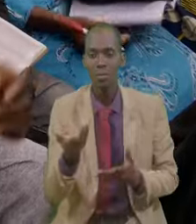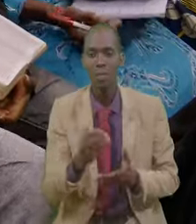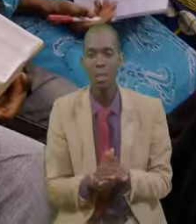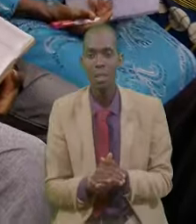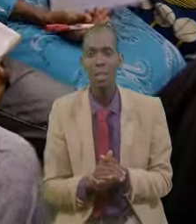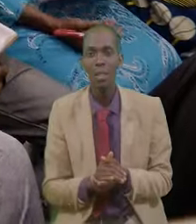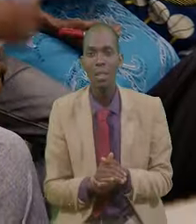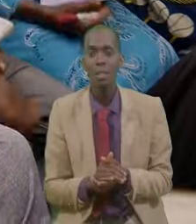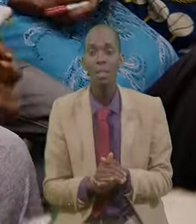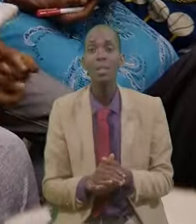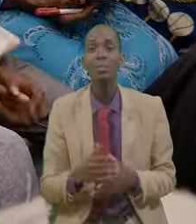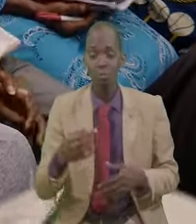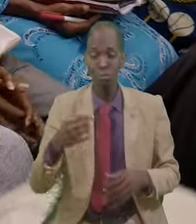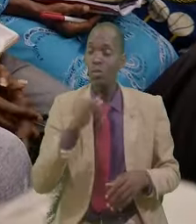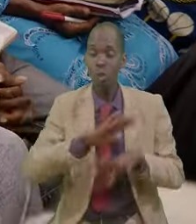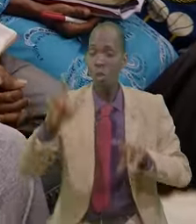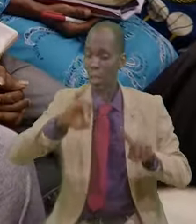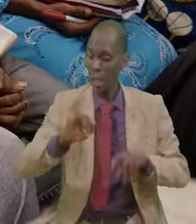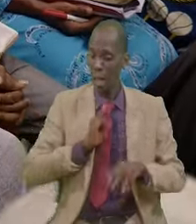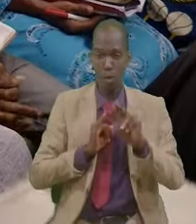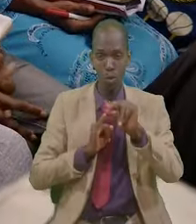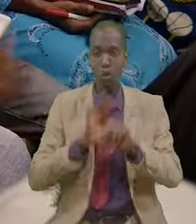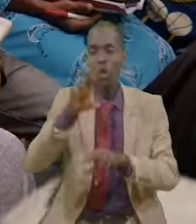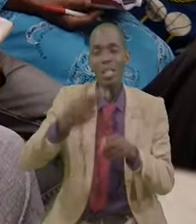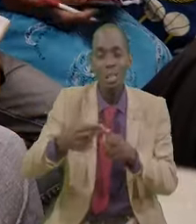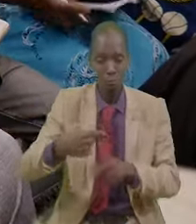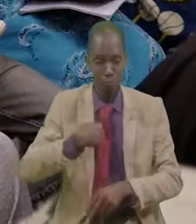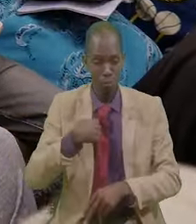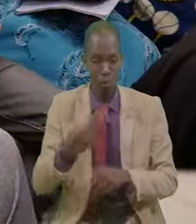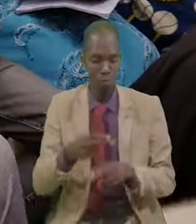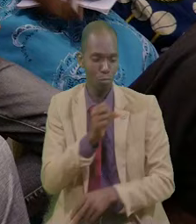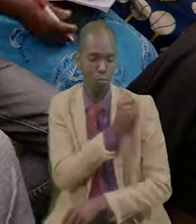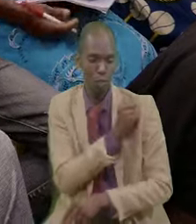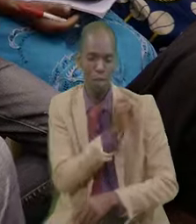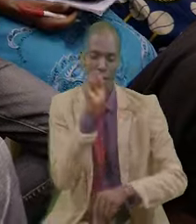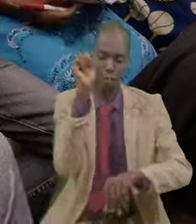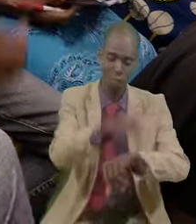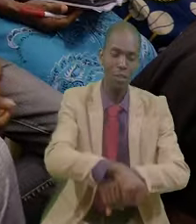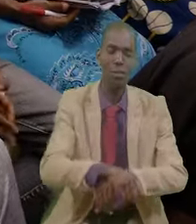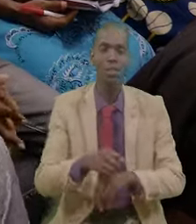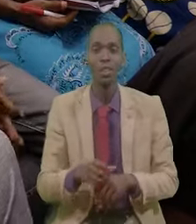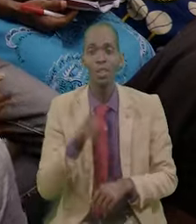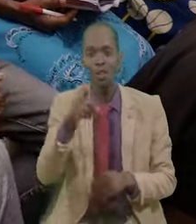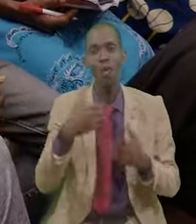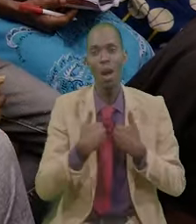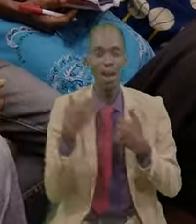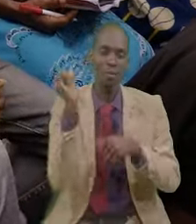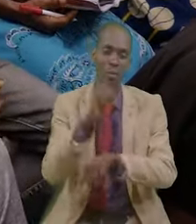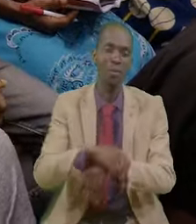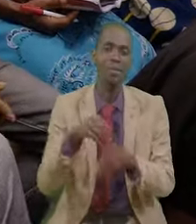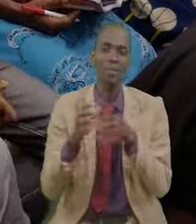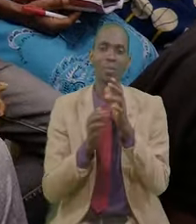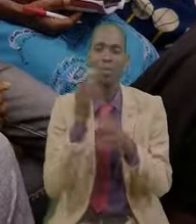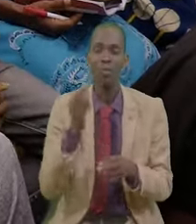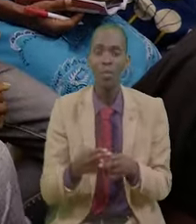Yeah. Put your, not just I. Not just I. Put your name. David prevailed. Yeah. You have prevailed. Yeah.